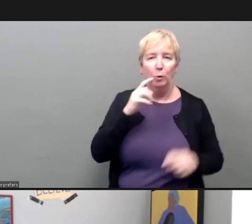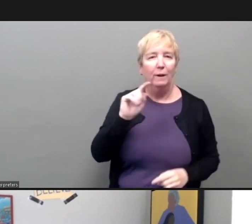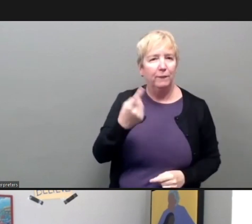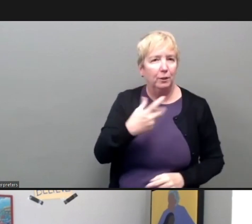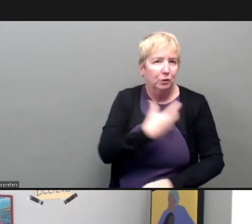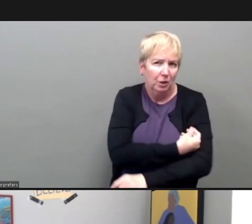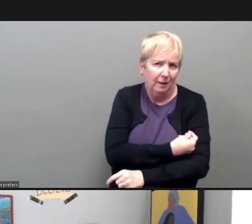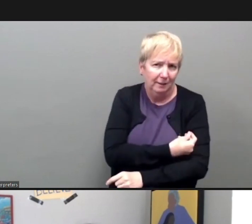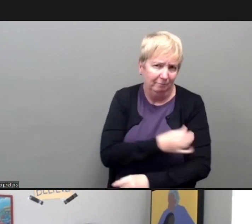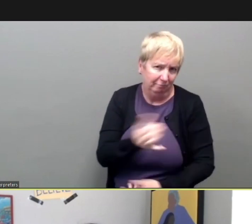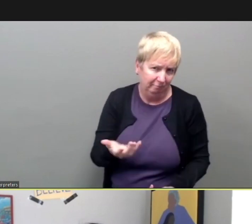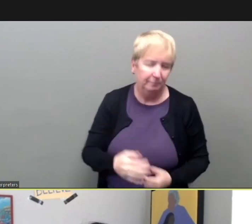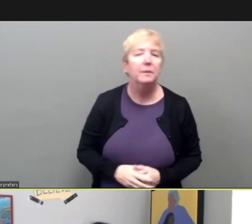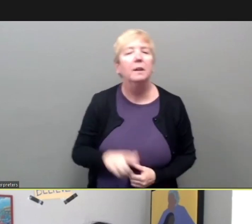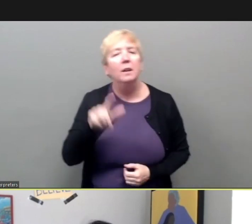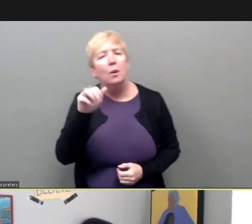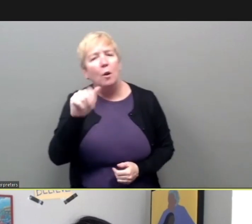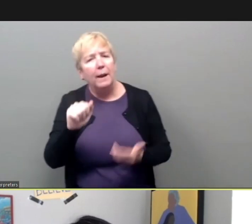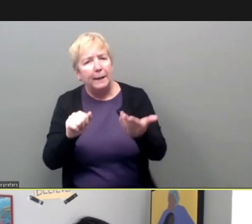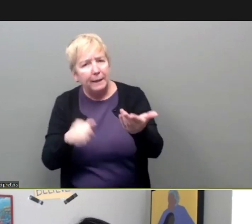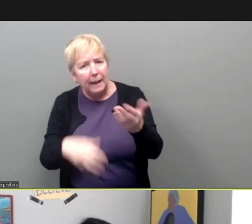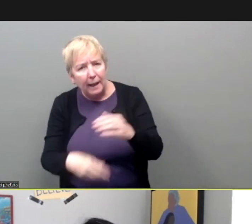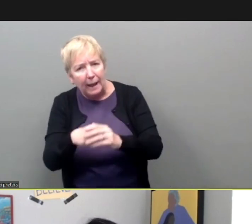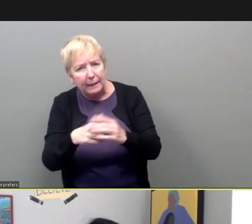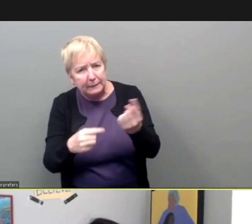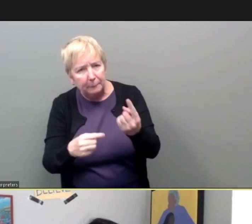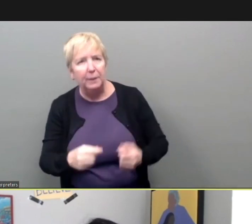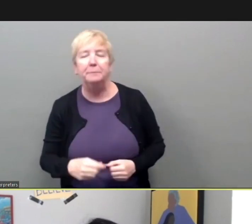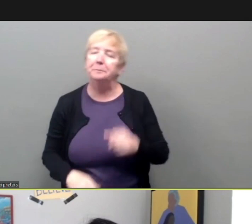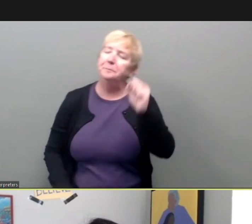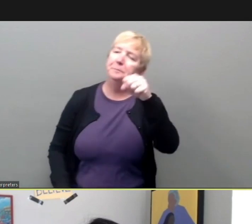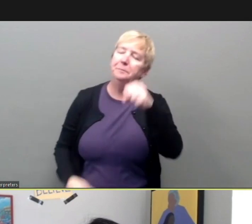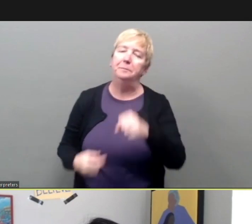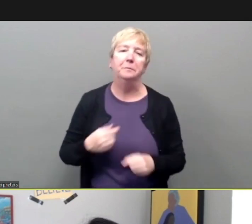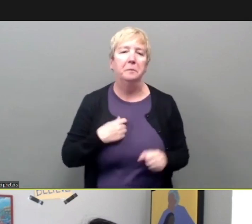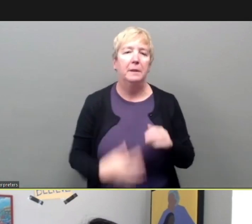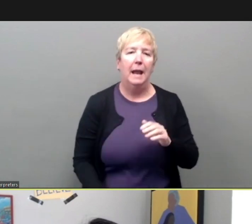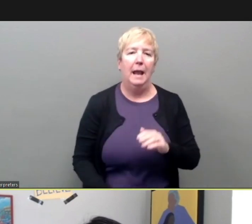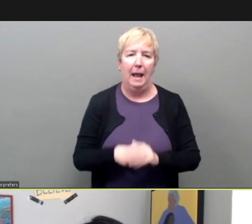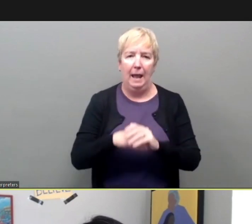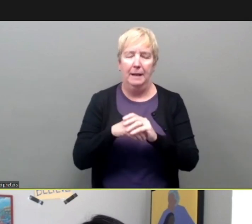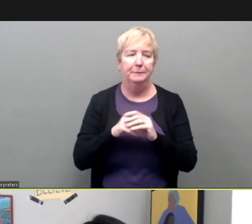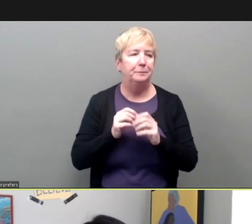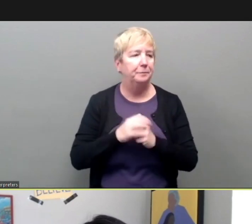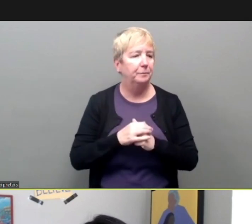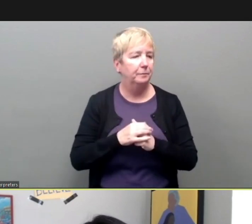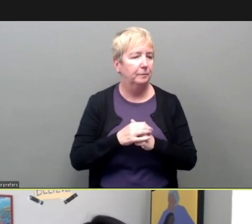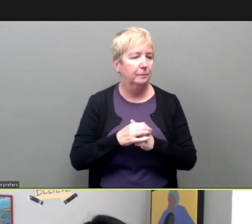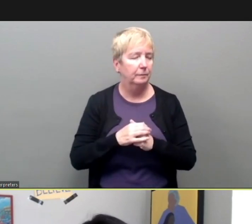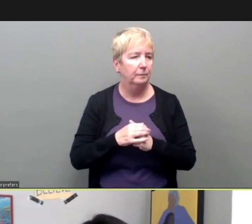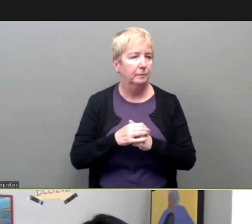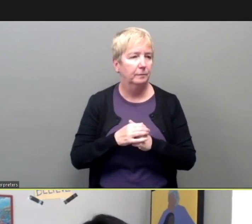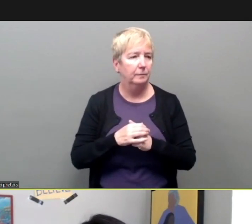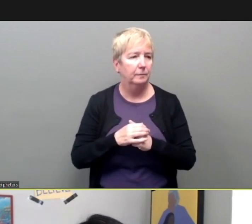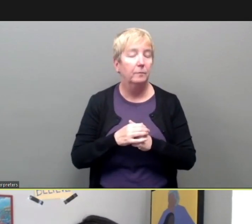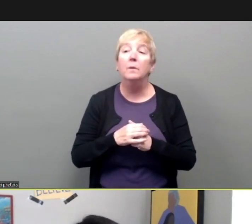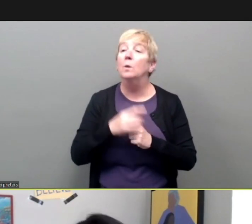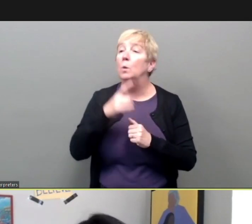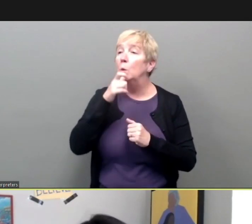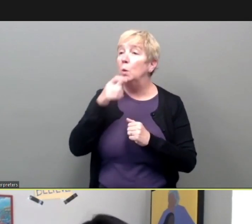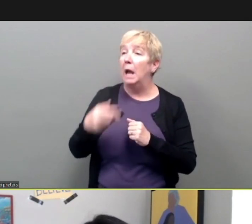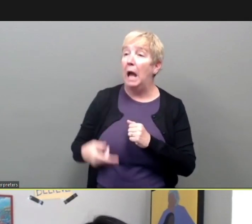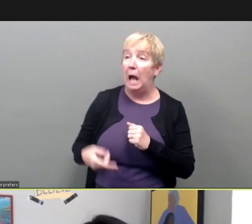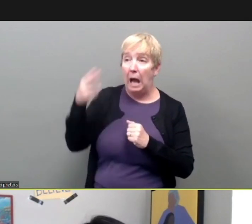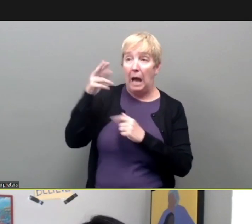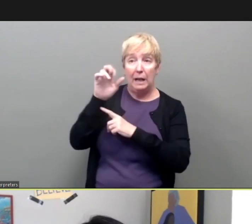add? Yeah, the only thing I'd like to add is that, the group that is most at risk is the